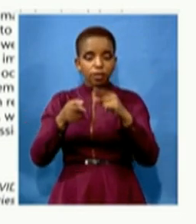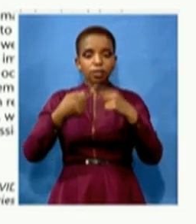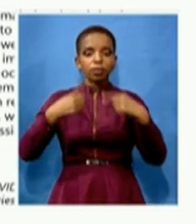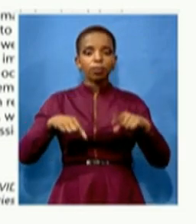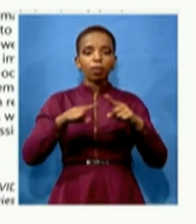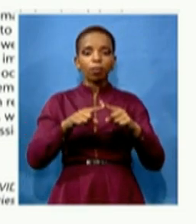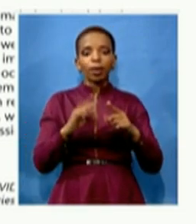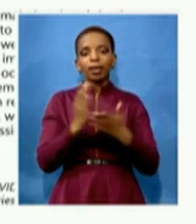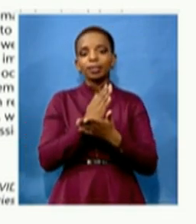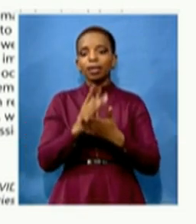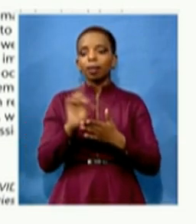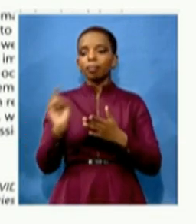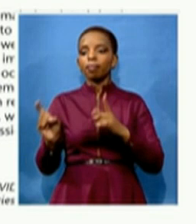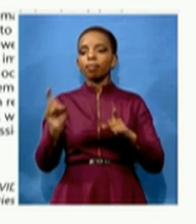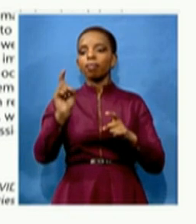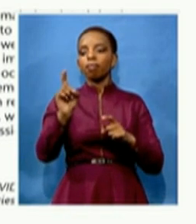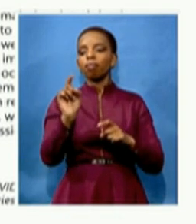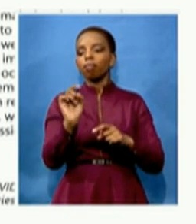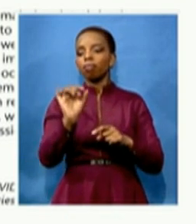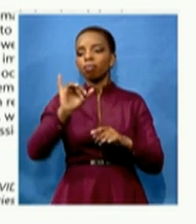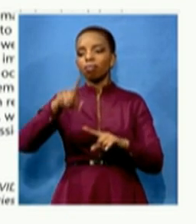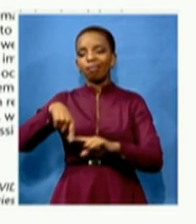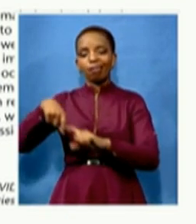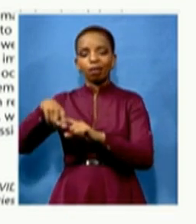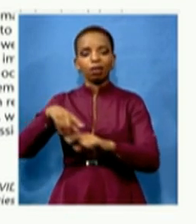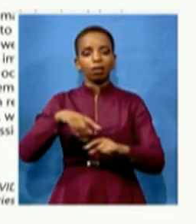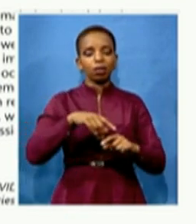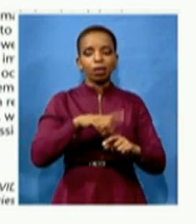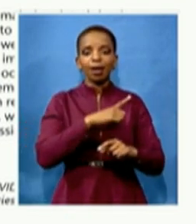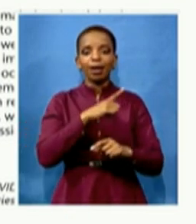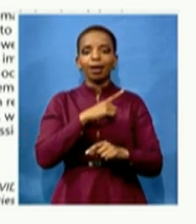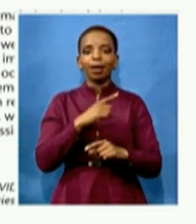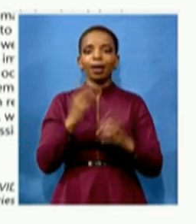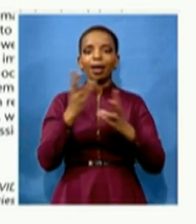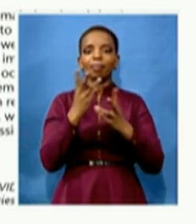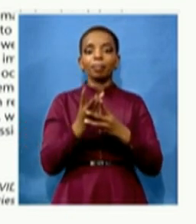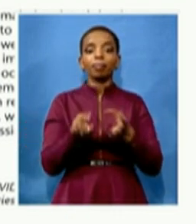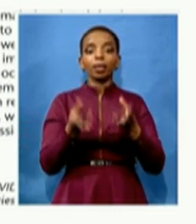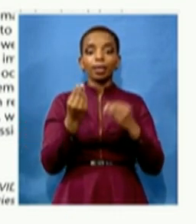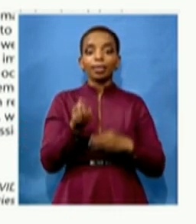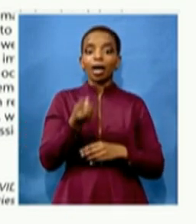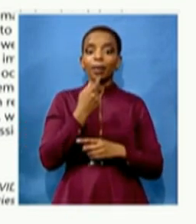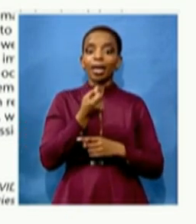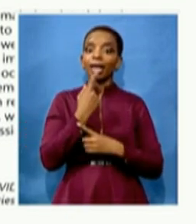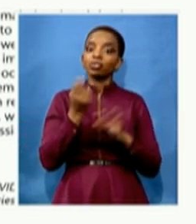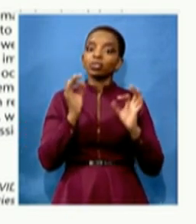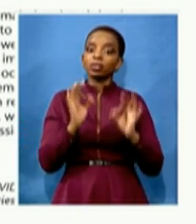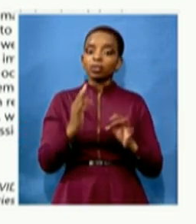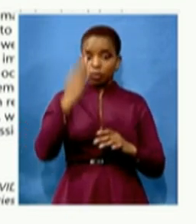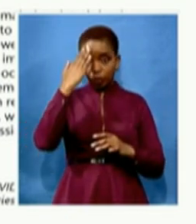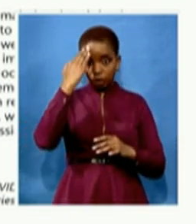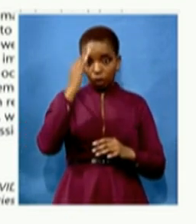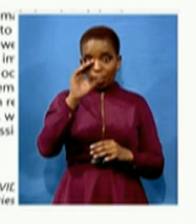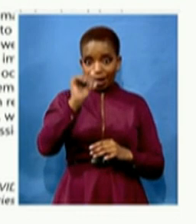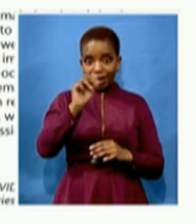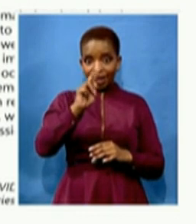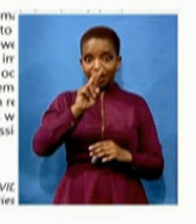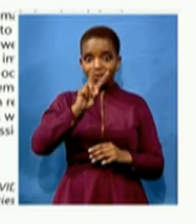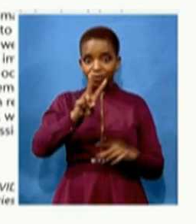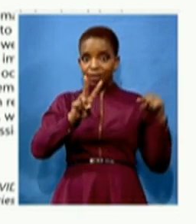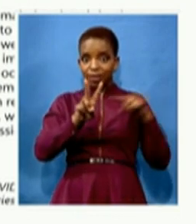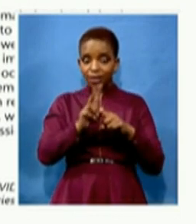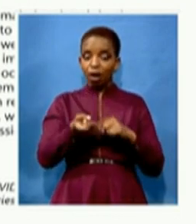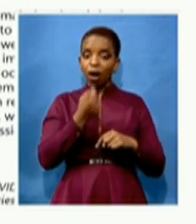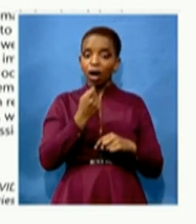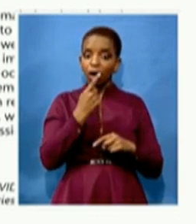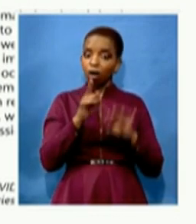not getting their medication would be a real problem because we know that ARV compliance is significant. So this is just to flag a concern that we mustn't take our eye